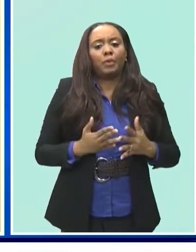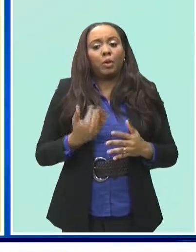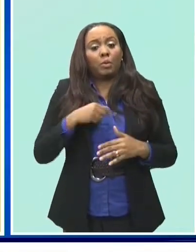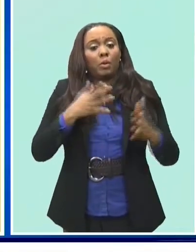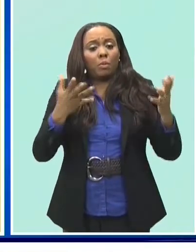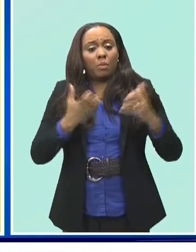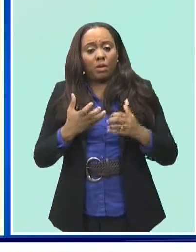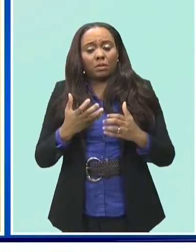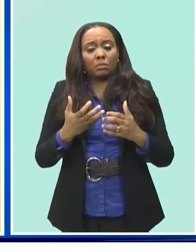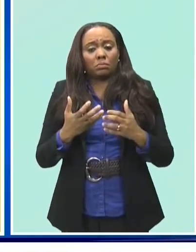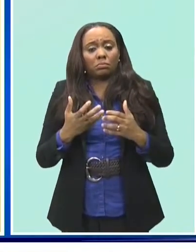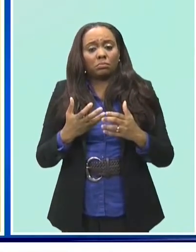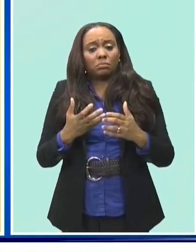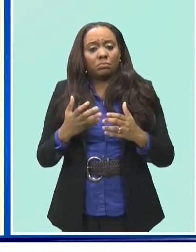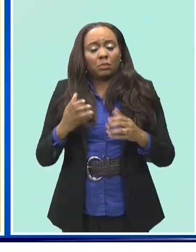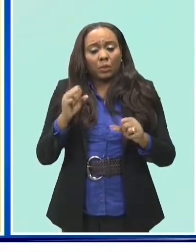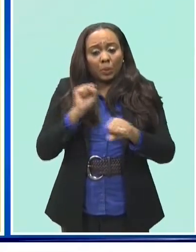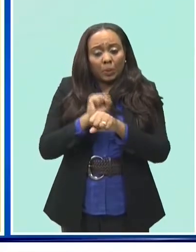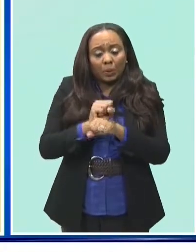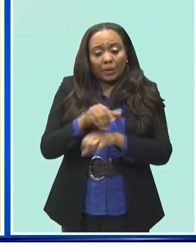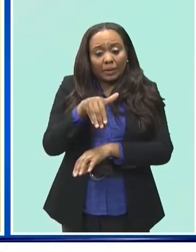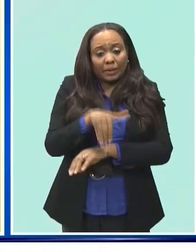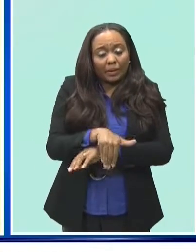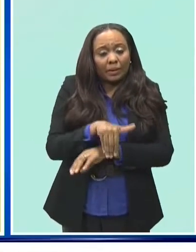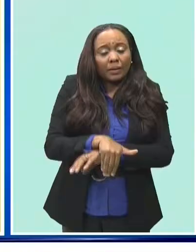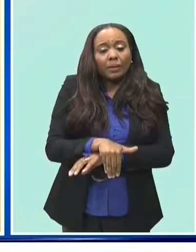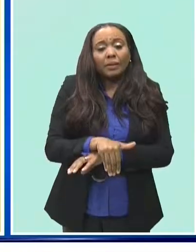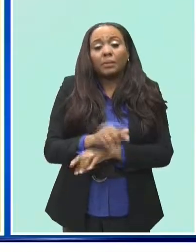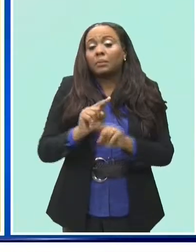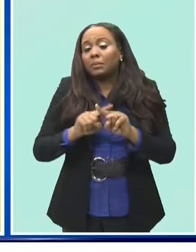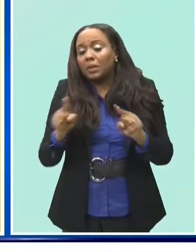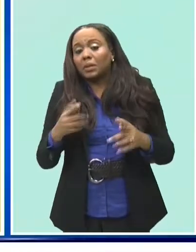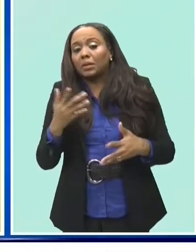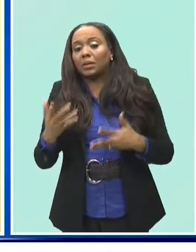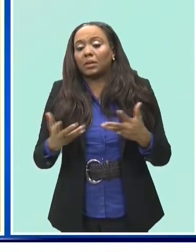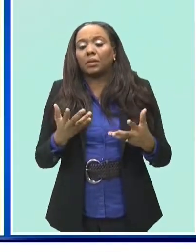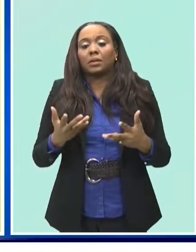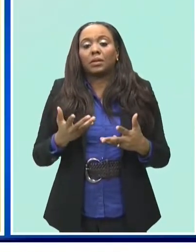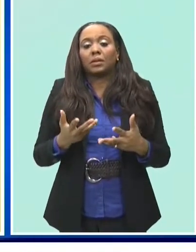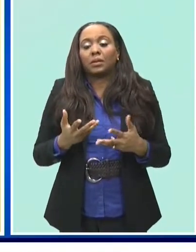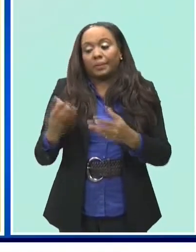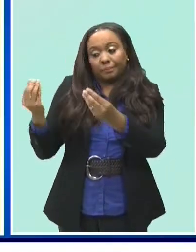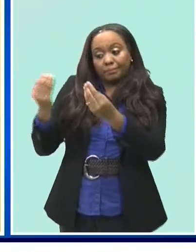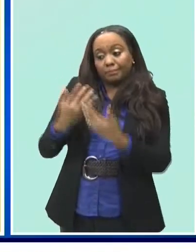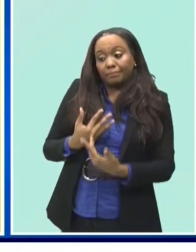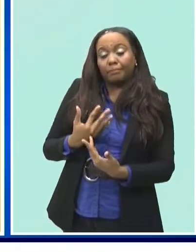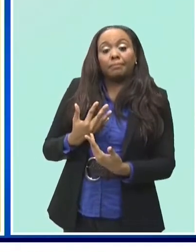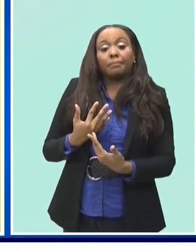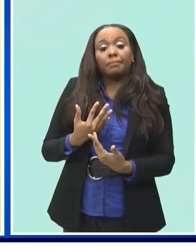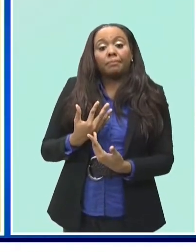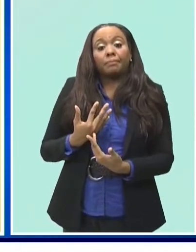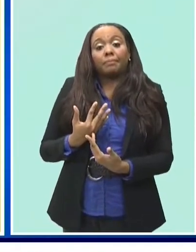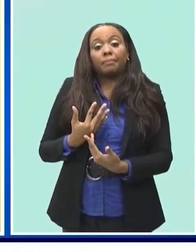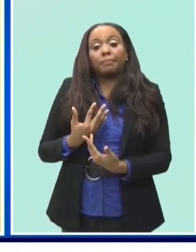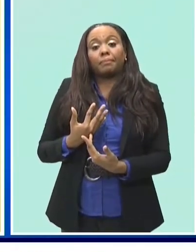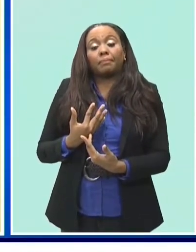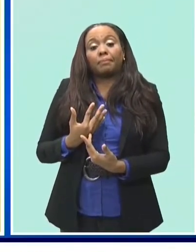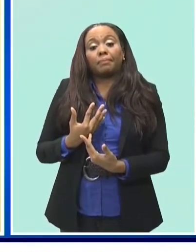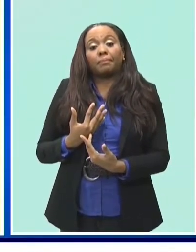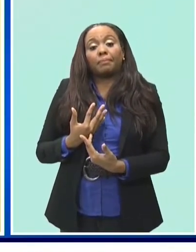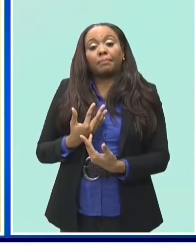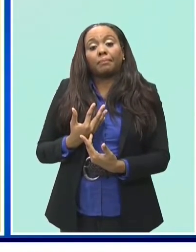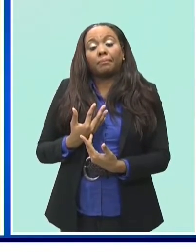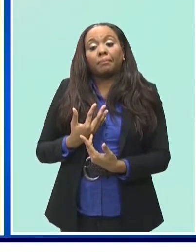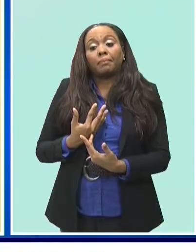night, but we have been informed that the timeliness of it is